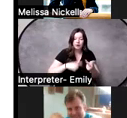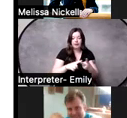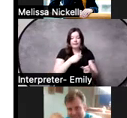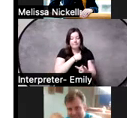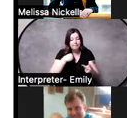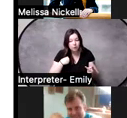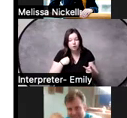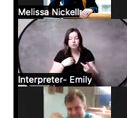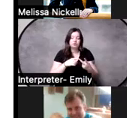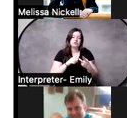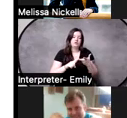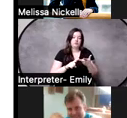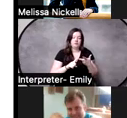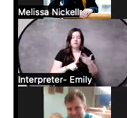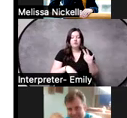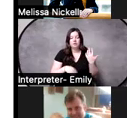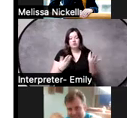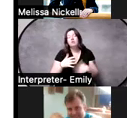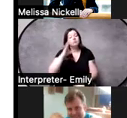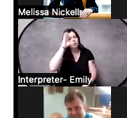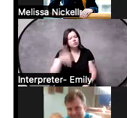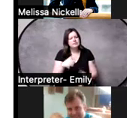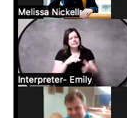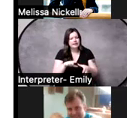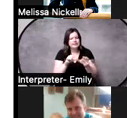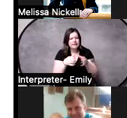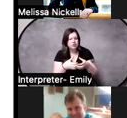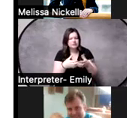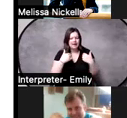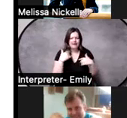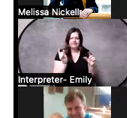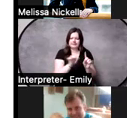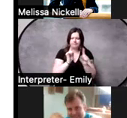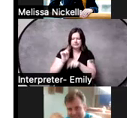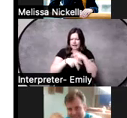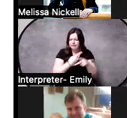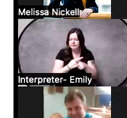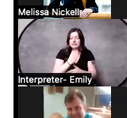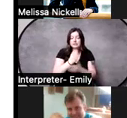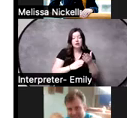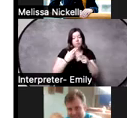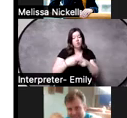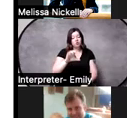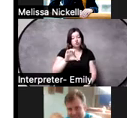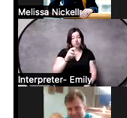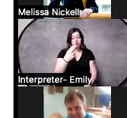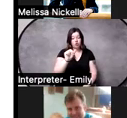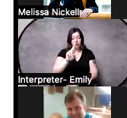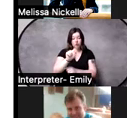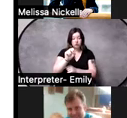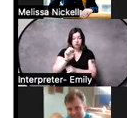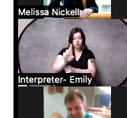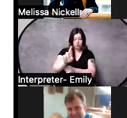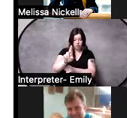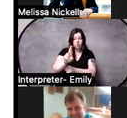members of that study section. And study sections come in several different flavors. There's what are called chartered study sections, and these are considered to